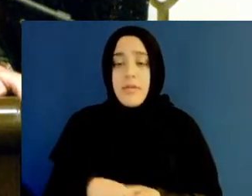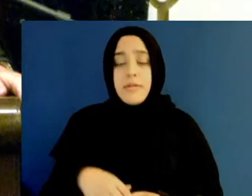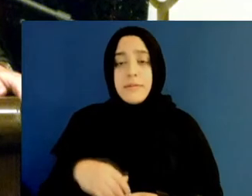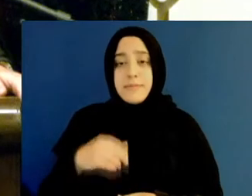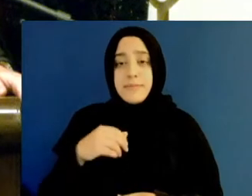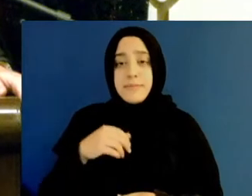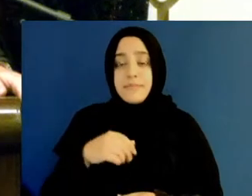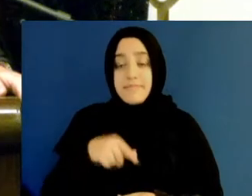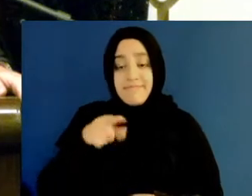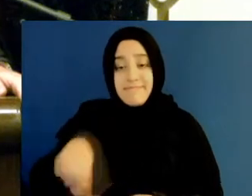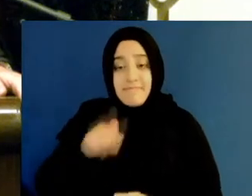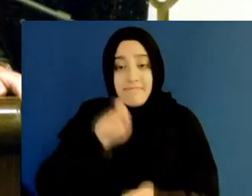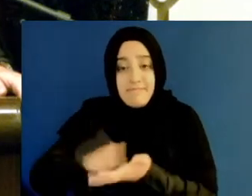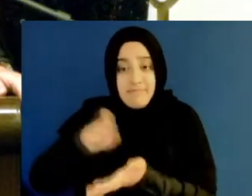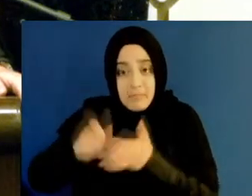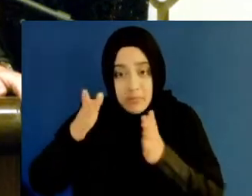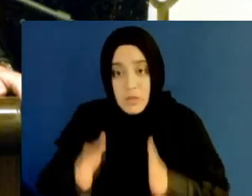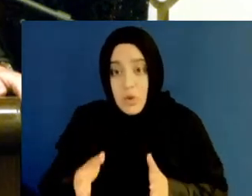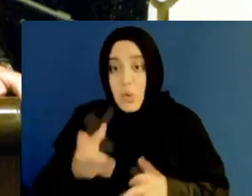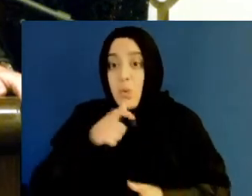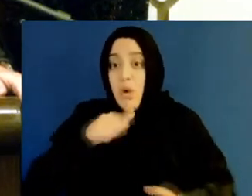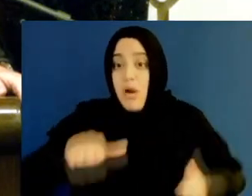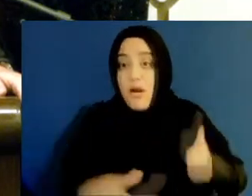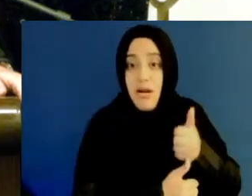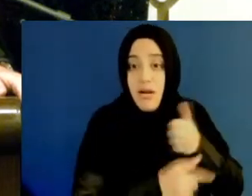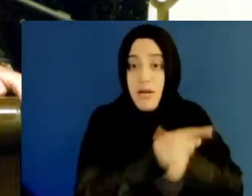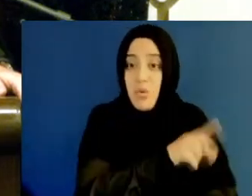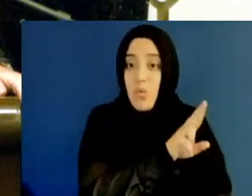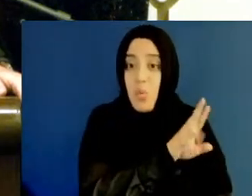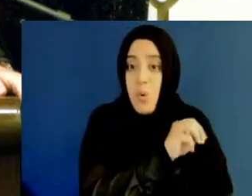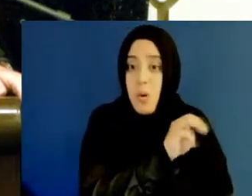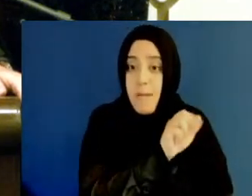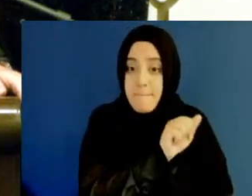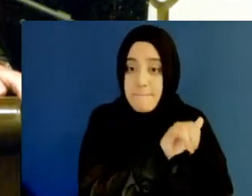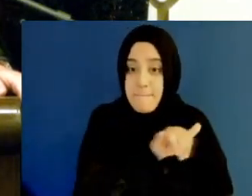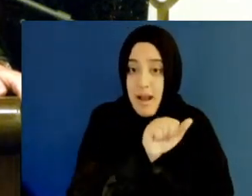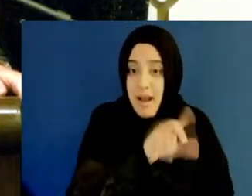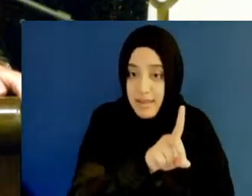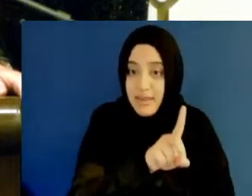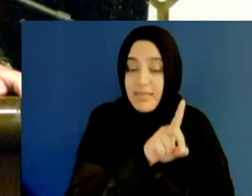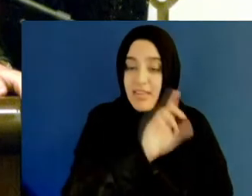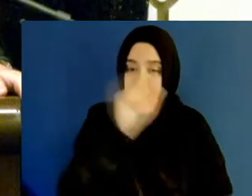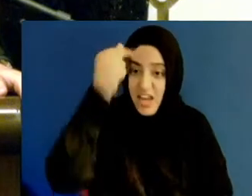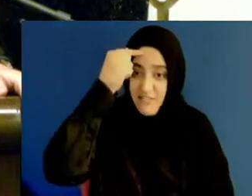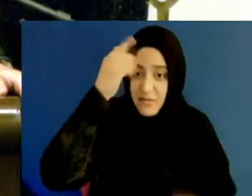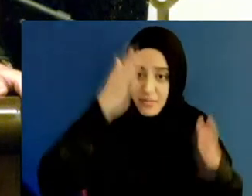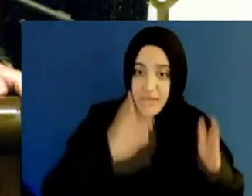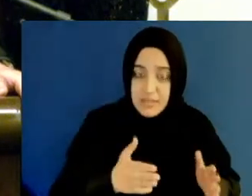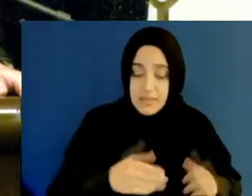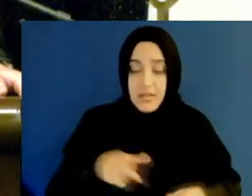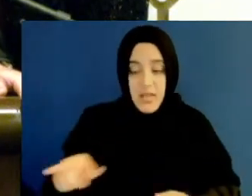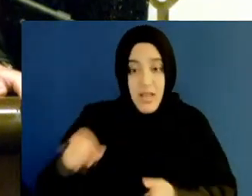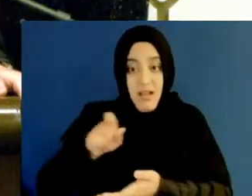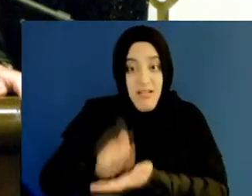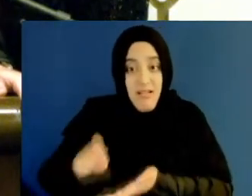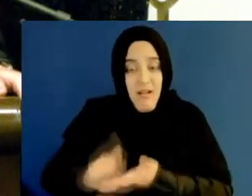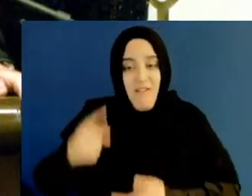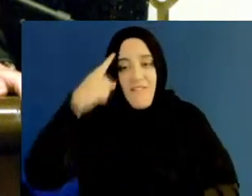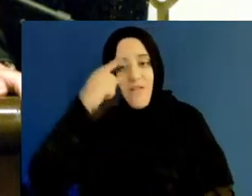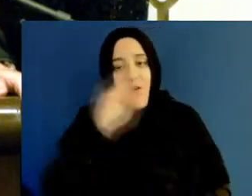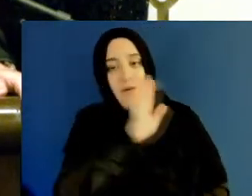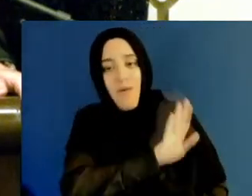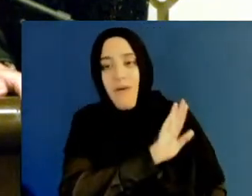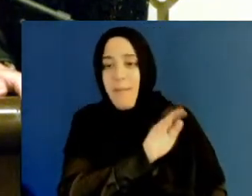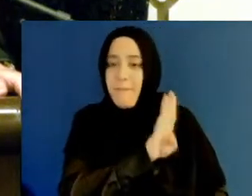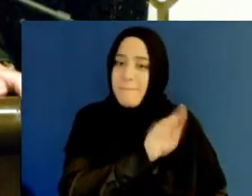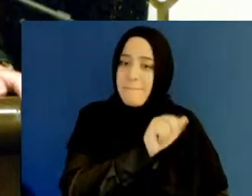the Umayyad government and who are writing history as per the whims and the dictations of Bani Abbas,